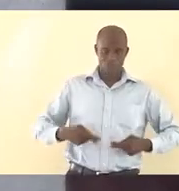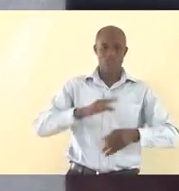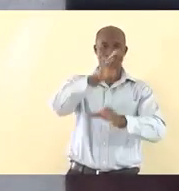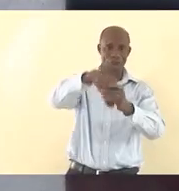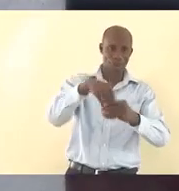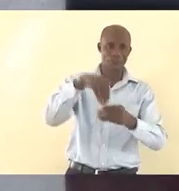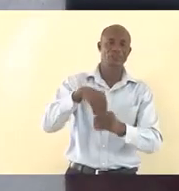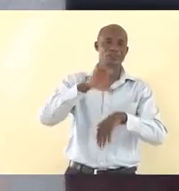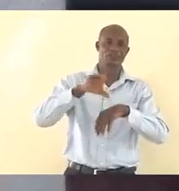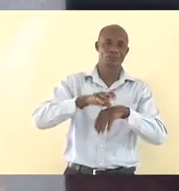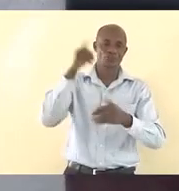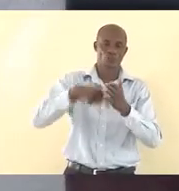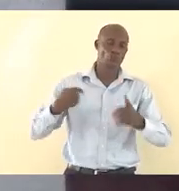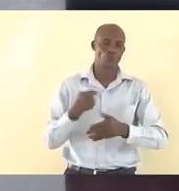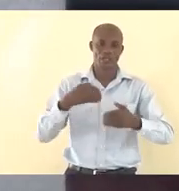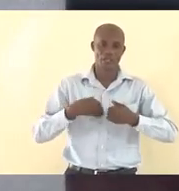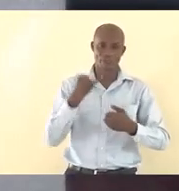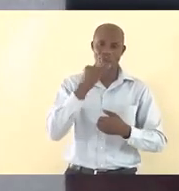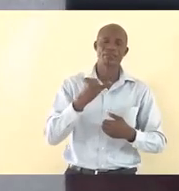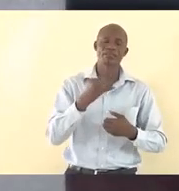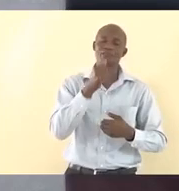what we have is nothing but private fantasy.